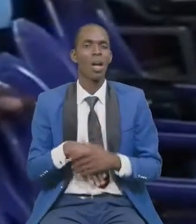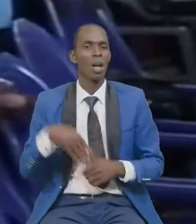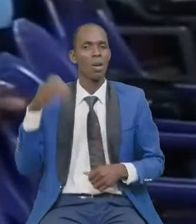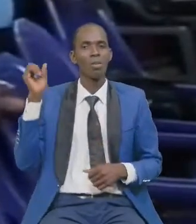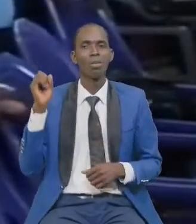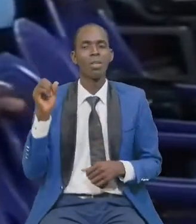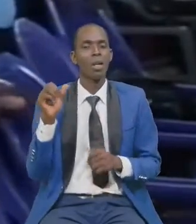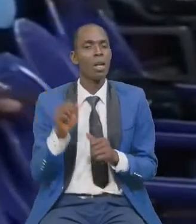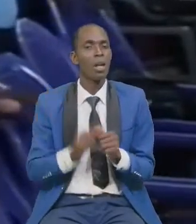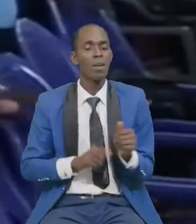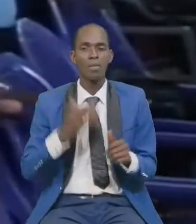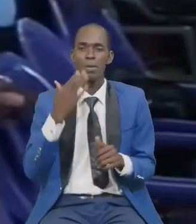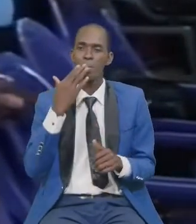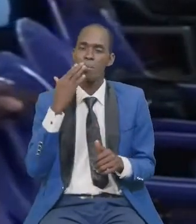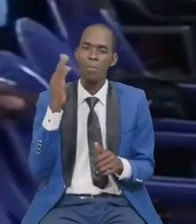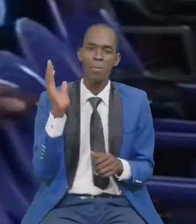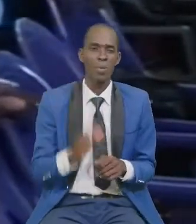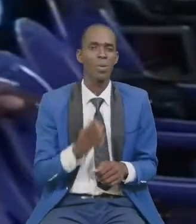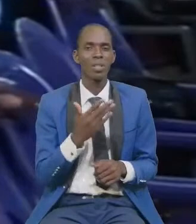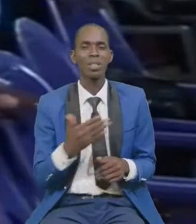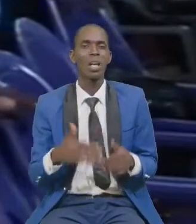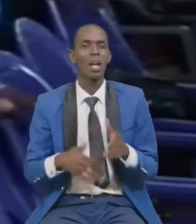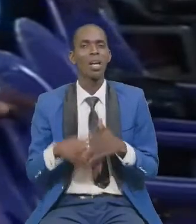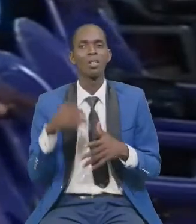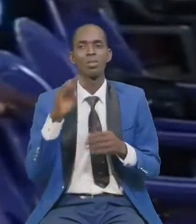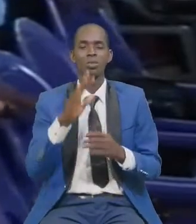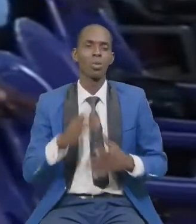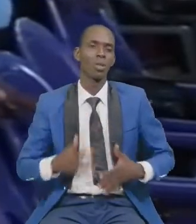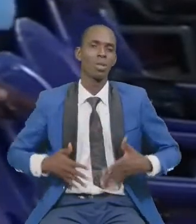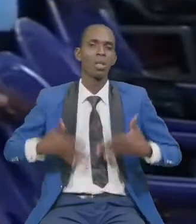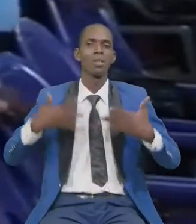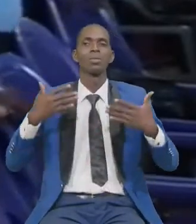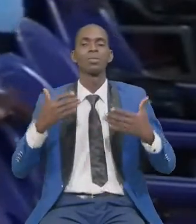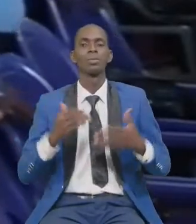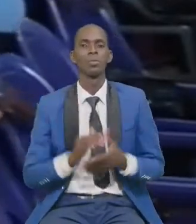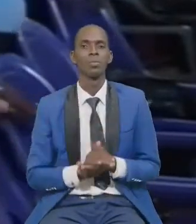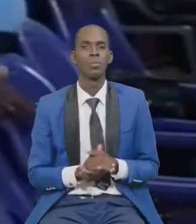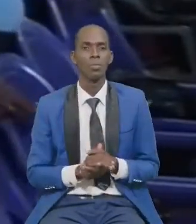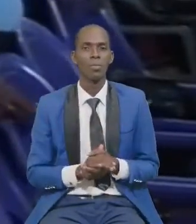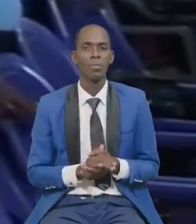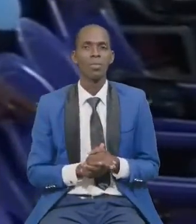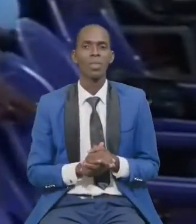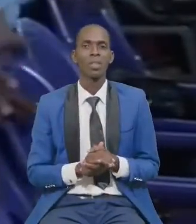every evil sin out of your life.